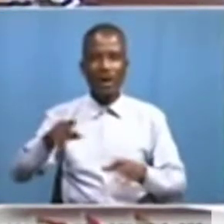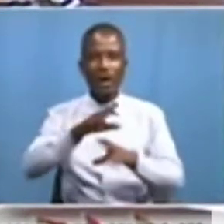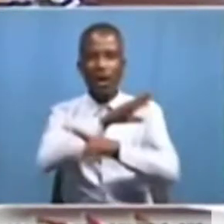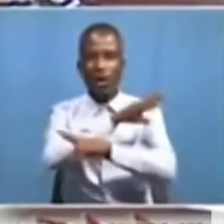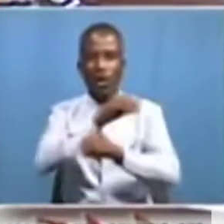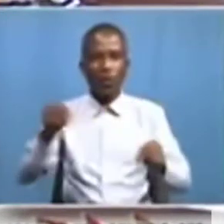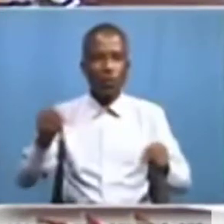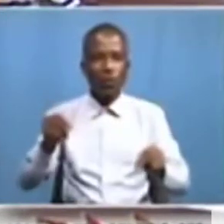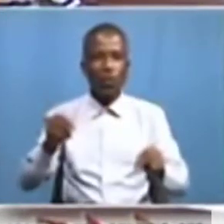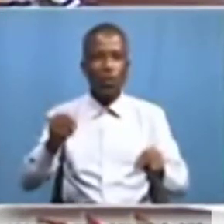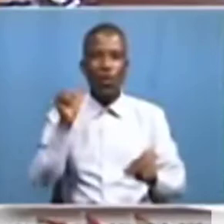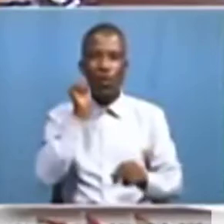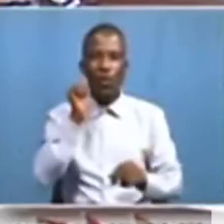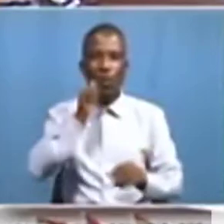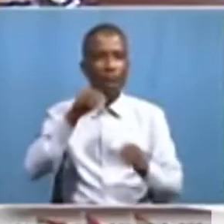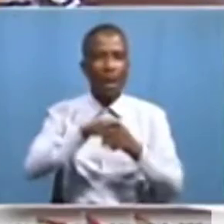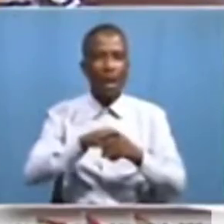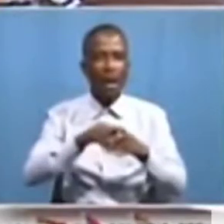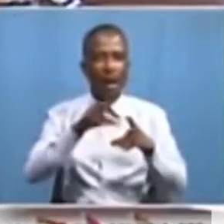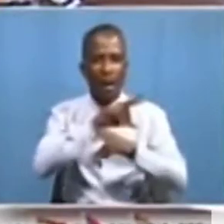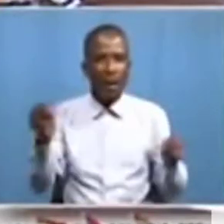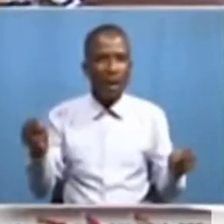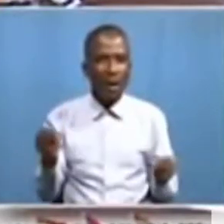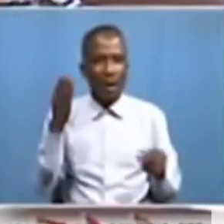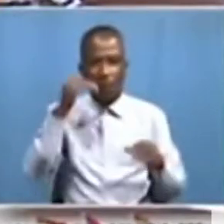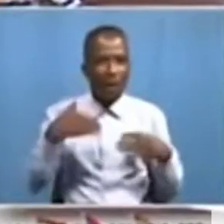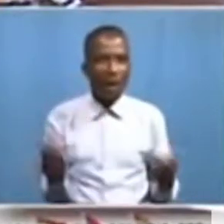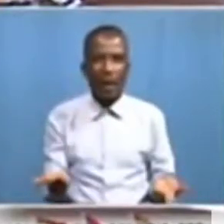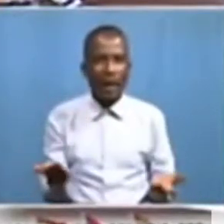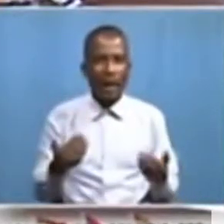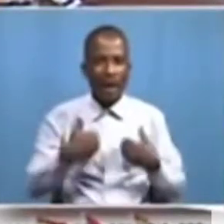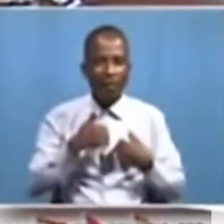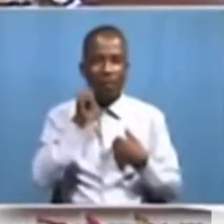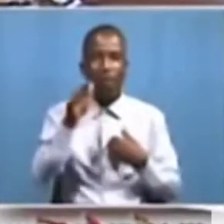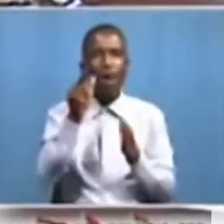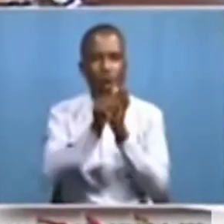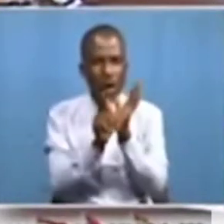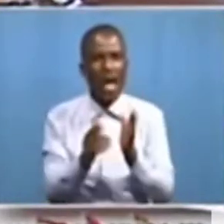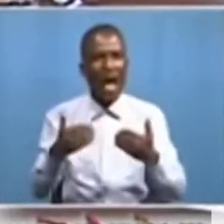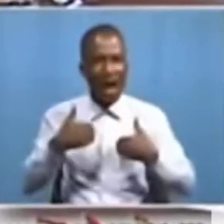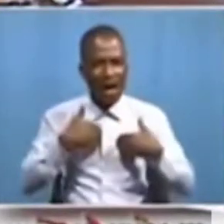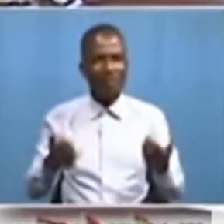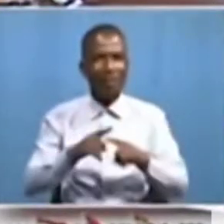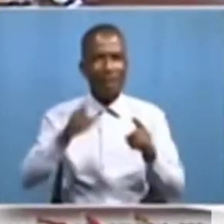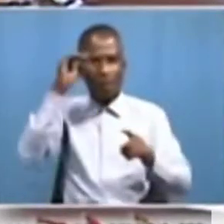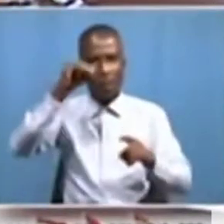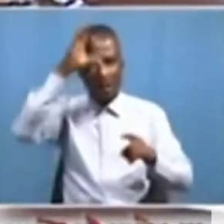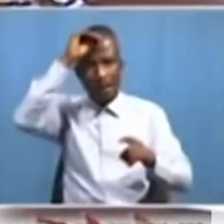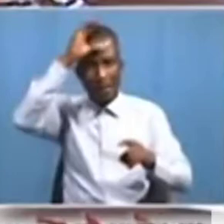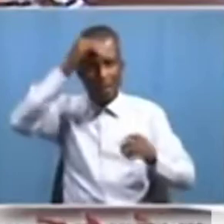include any woman, but there are ladies at the bar, and every effort should be encouraged.